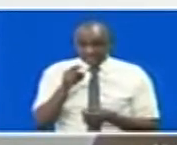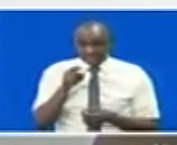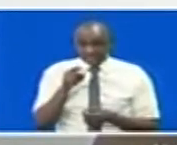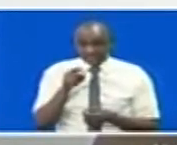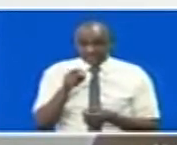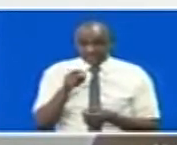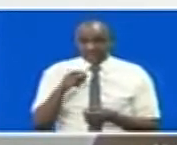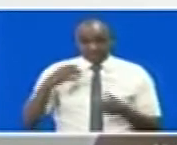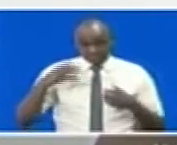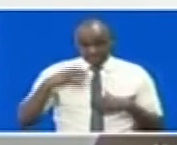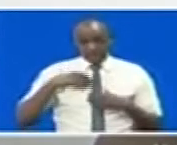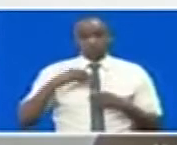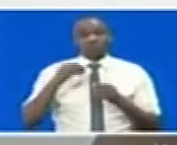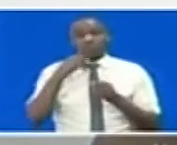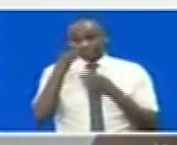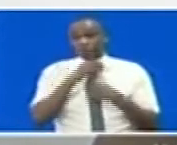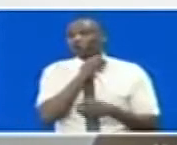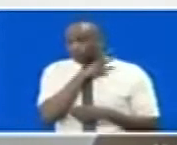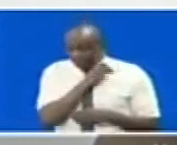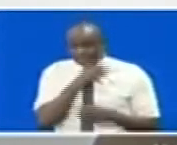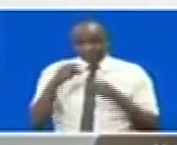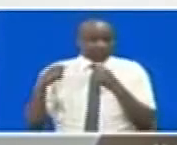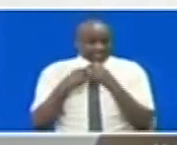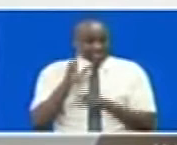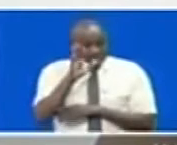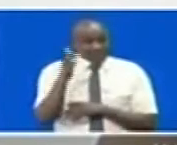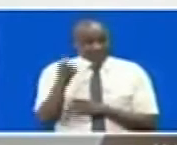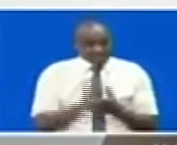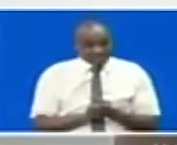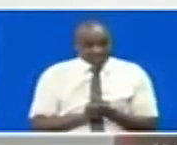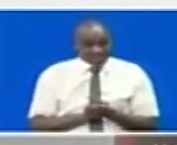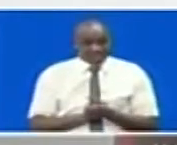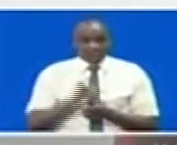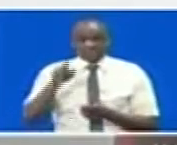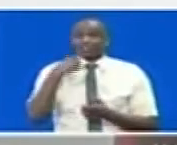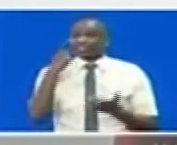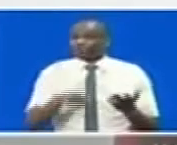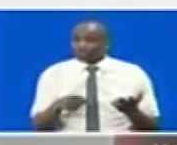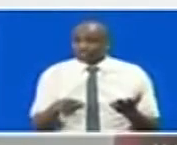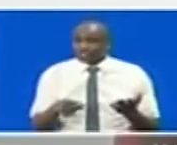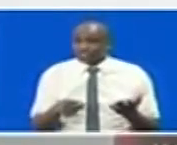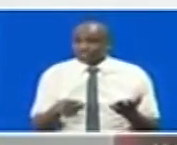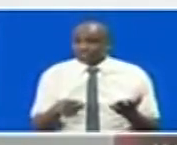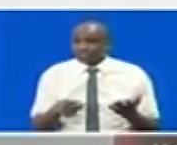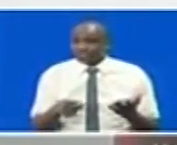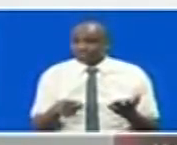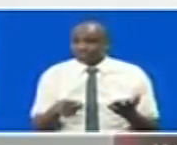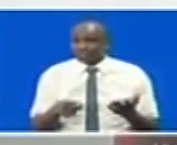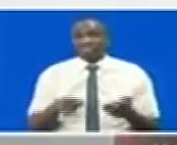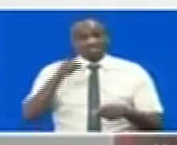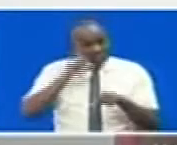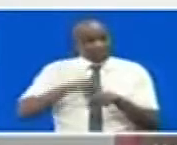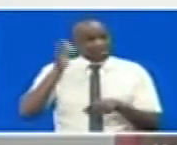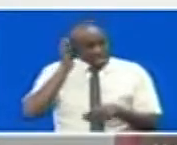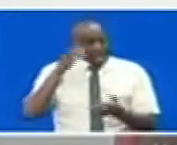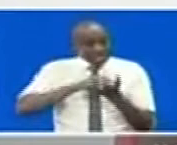Mm-hmm. On the people. Mm-hmm. You've lamented some of the challenges that are there. And you've even gone on to say that, you know, every time there's a case